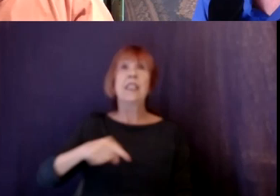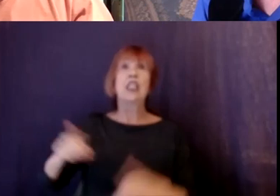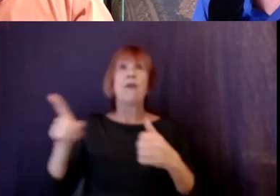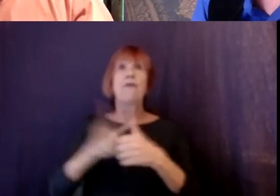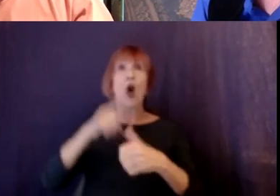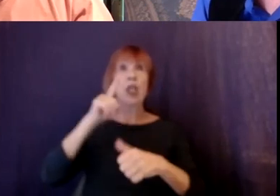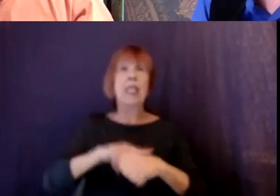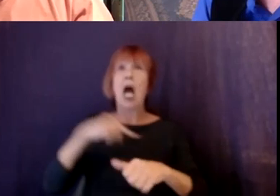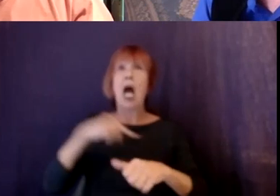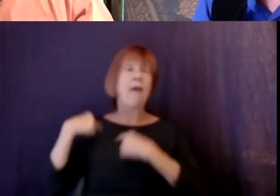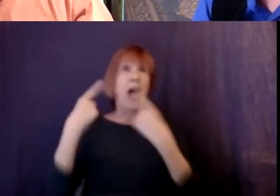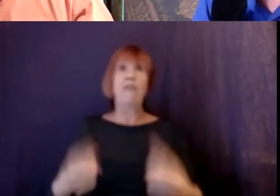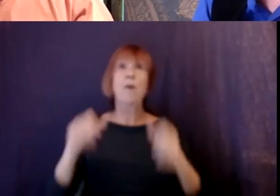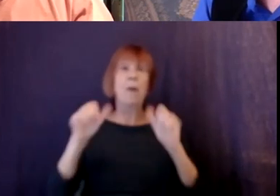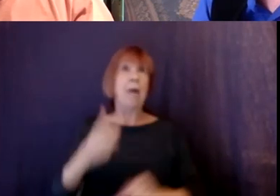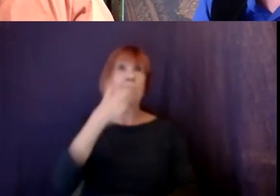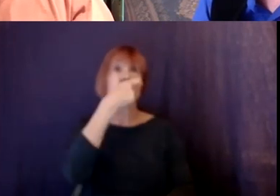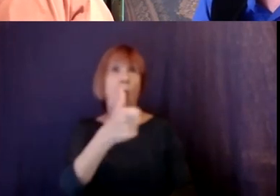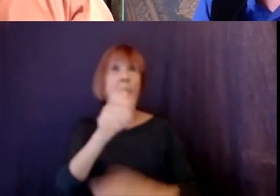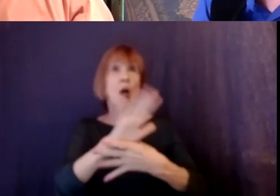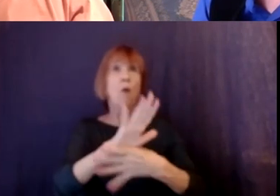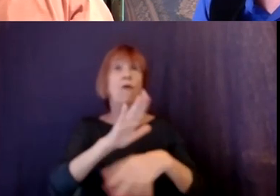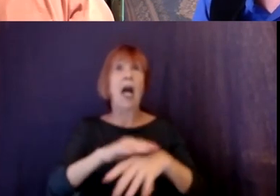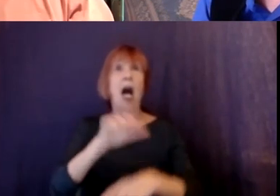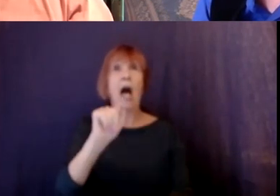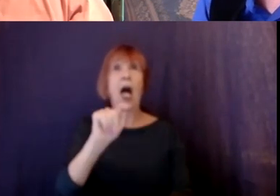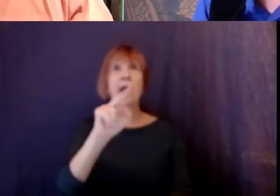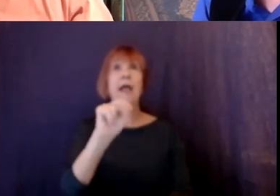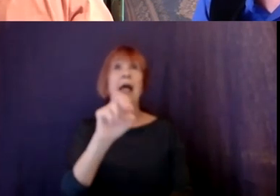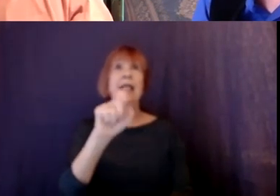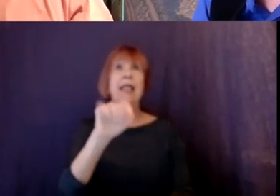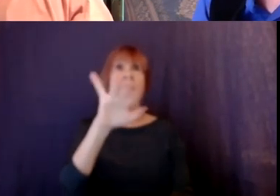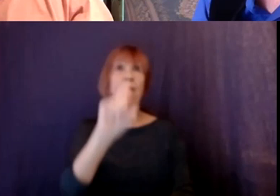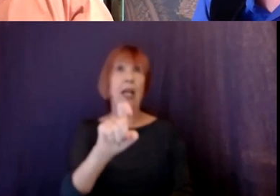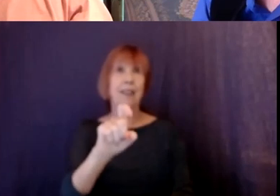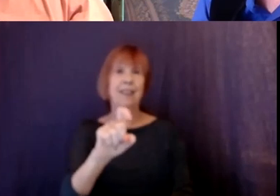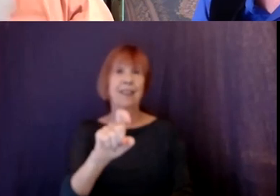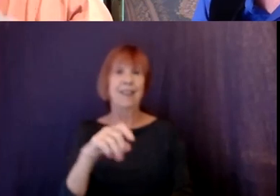Netflix. Ah. And so I talk about